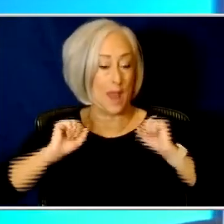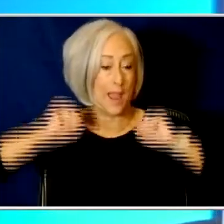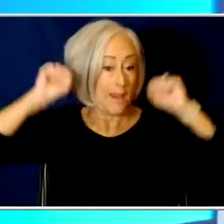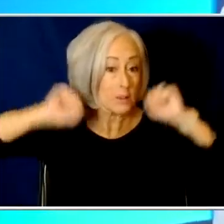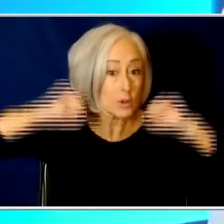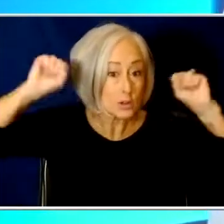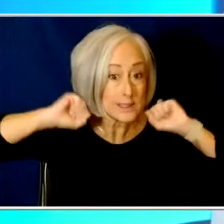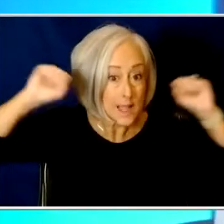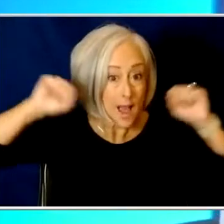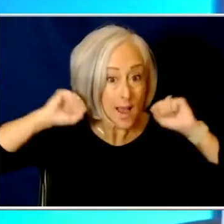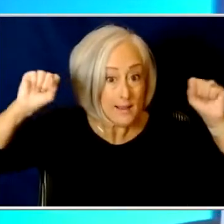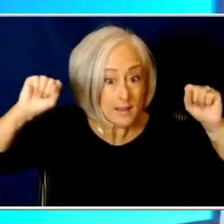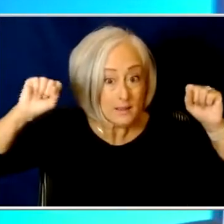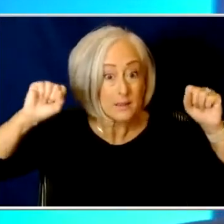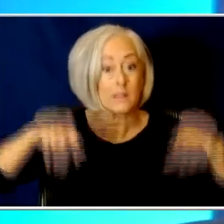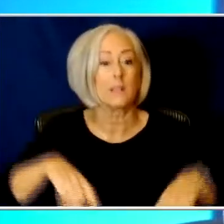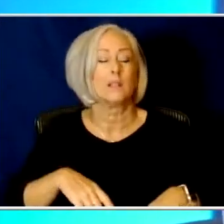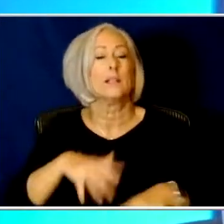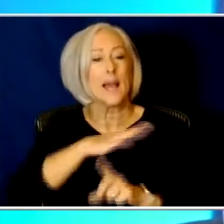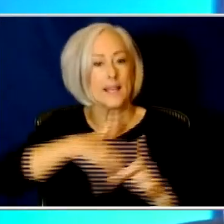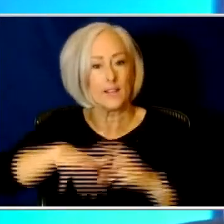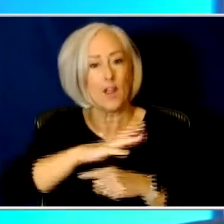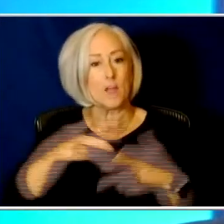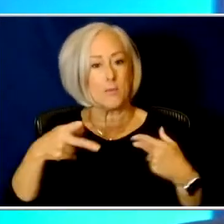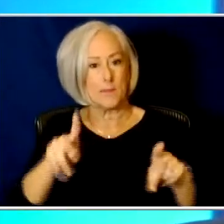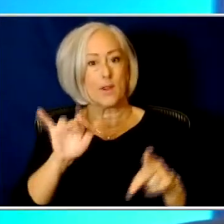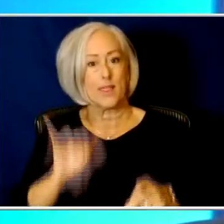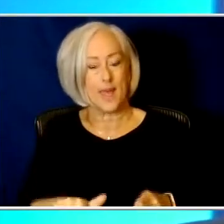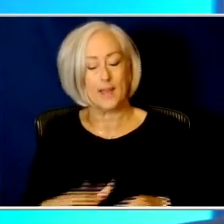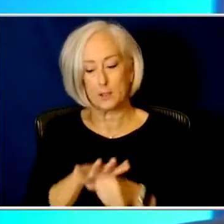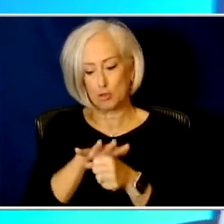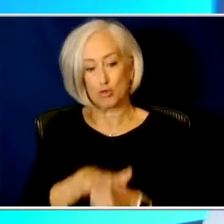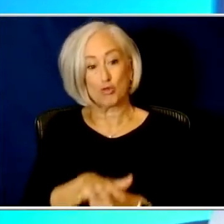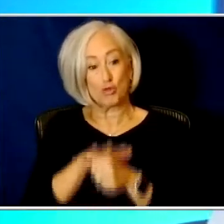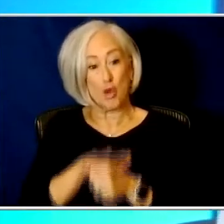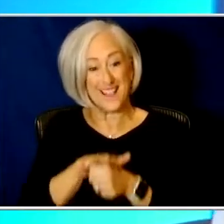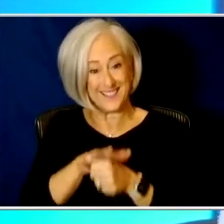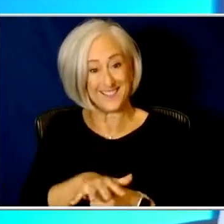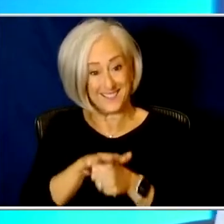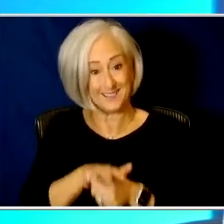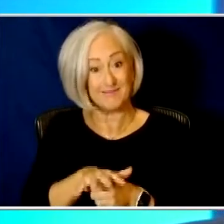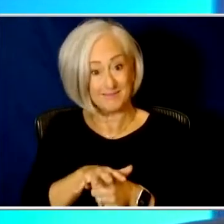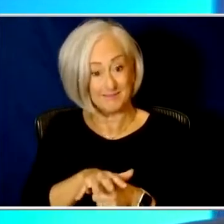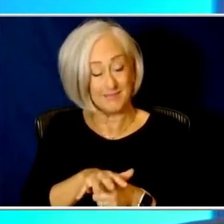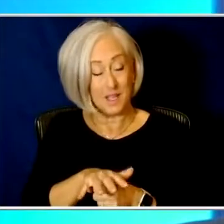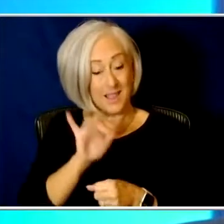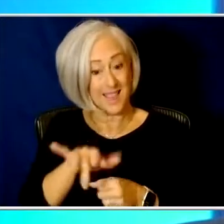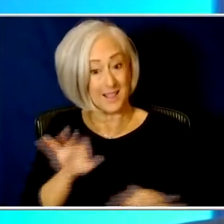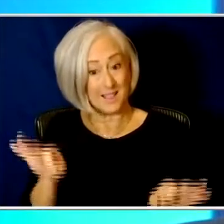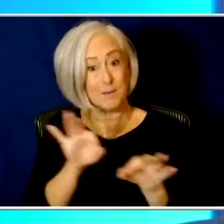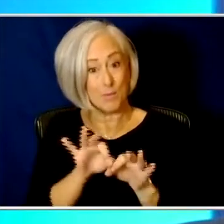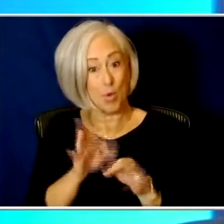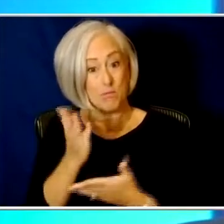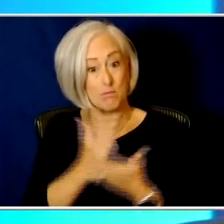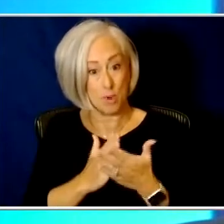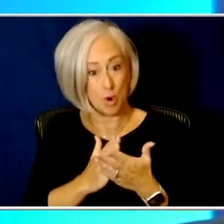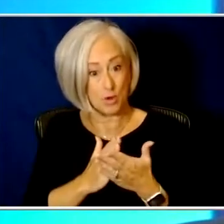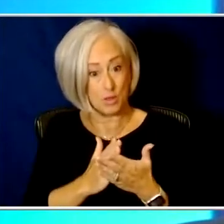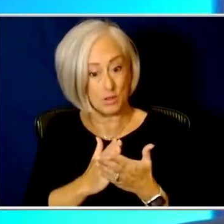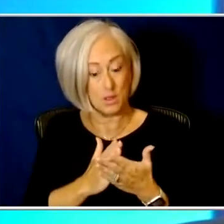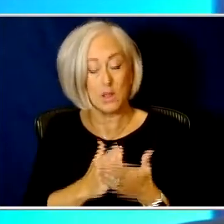an environment that allows that to happen. Stress is also an important factor. And what we're exposed to in the environment is also